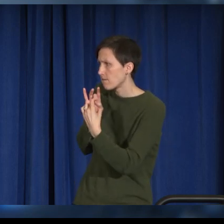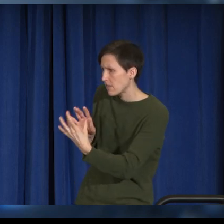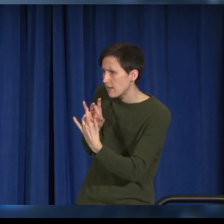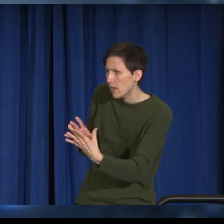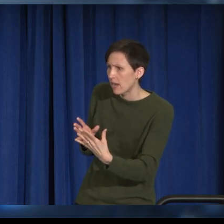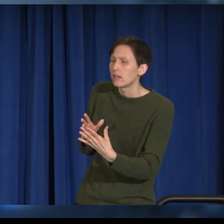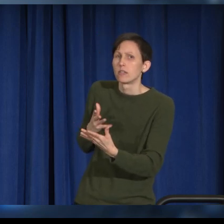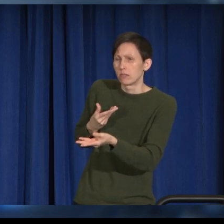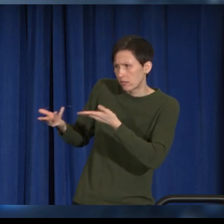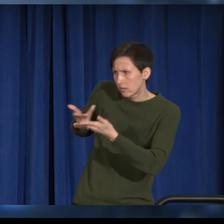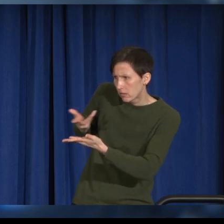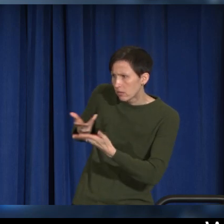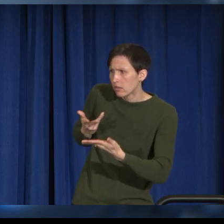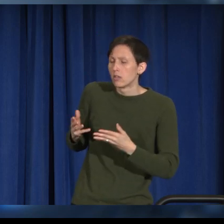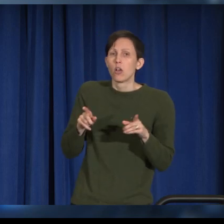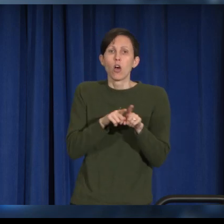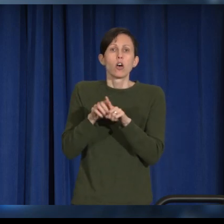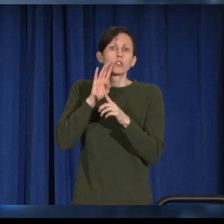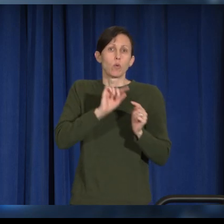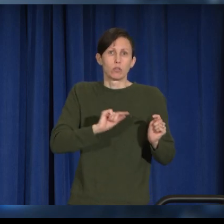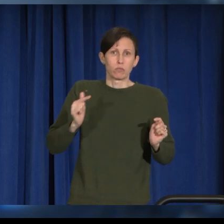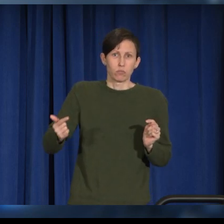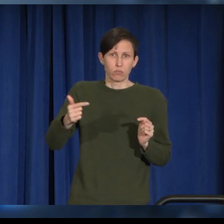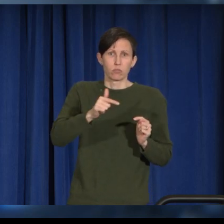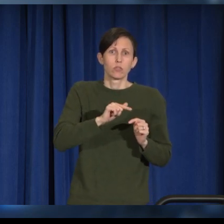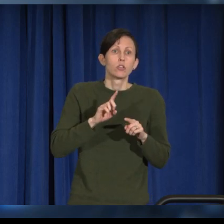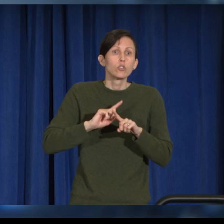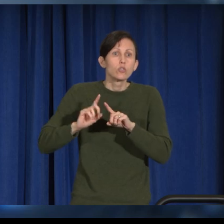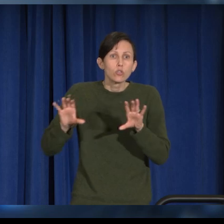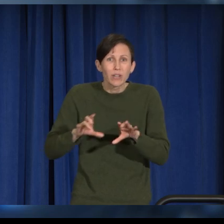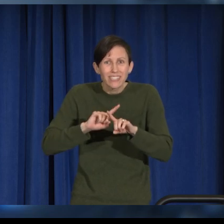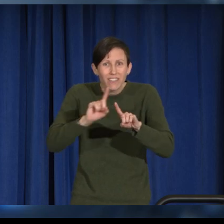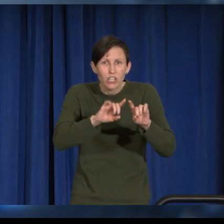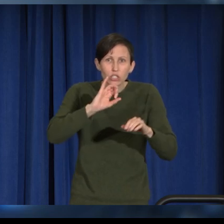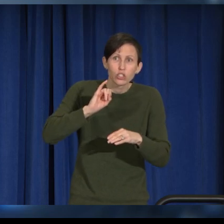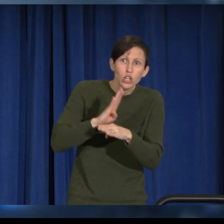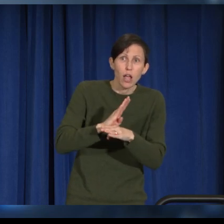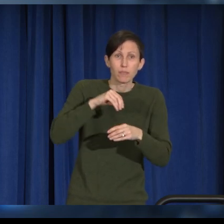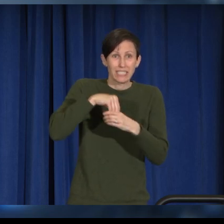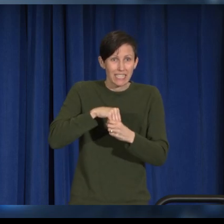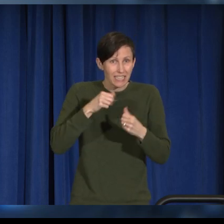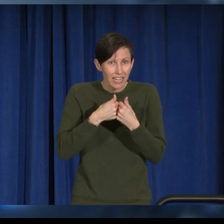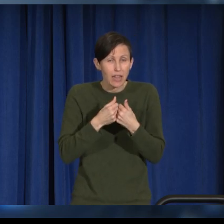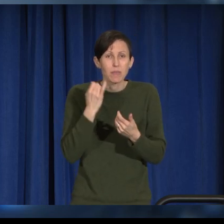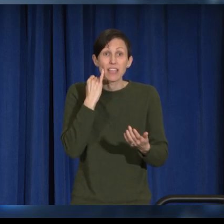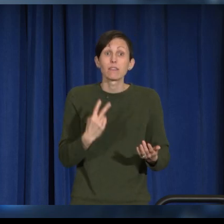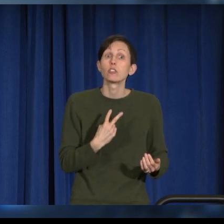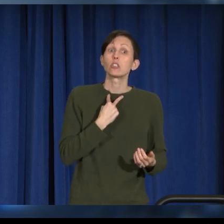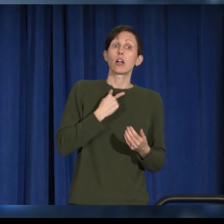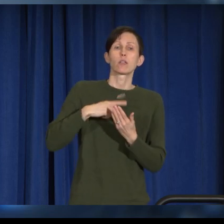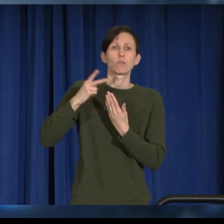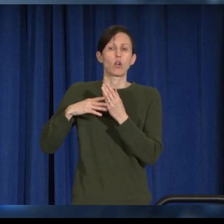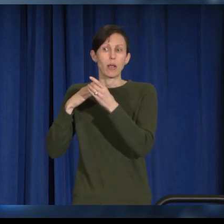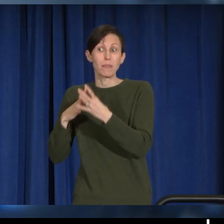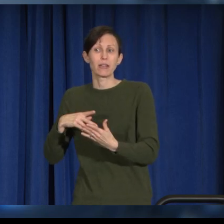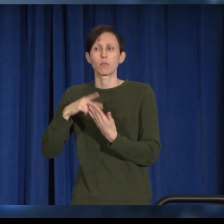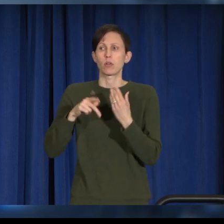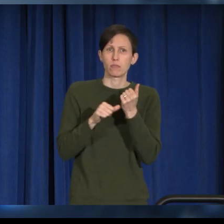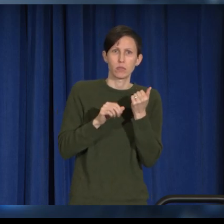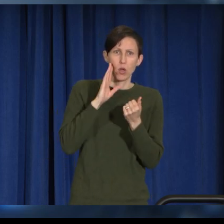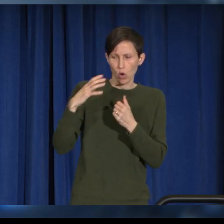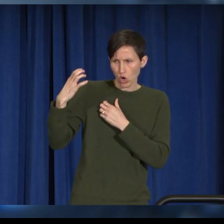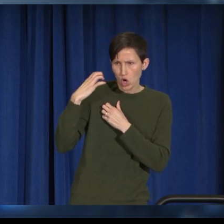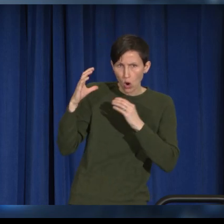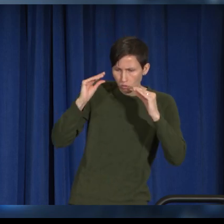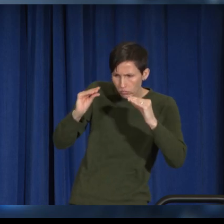succeed. We also take turns doing different jobs in the game between rounds, and if we get stuck, the program leader and program assistant will coach us